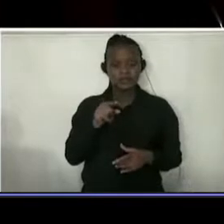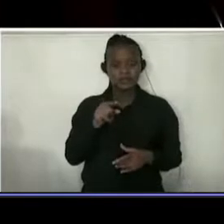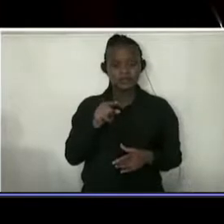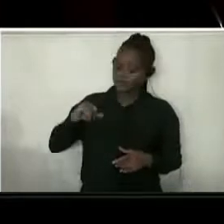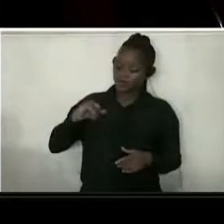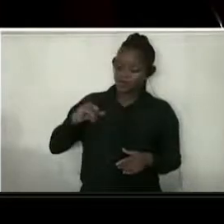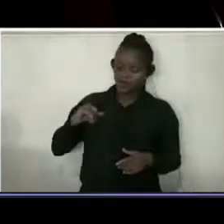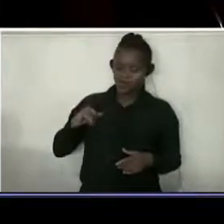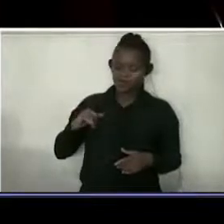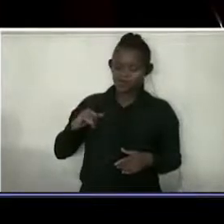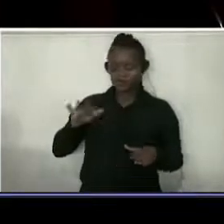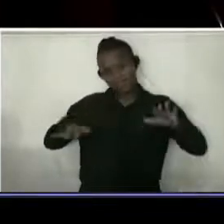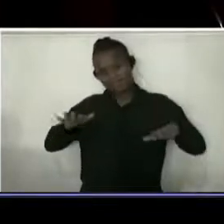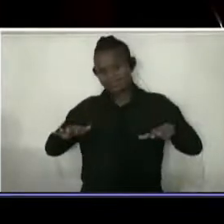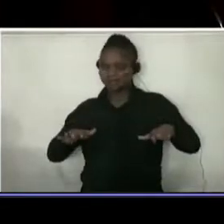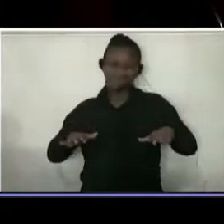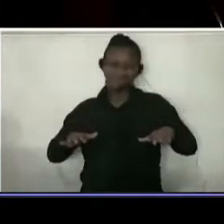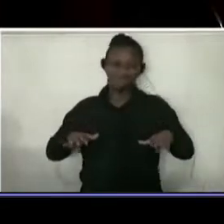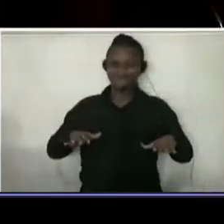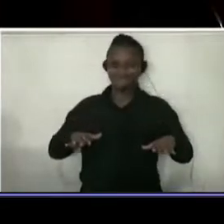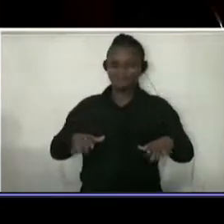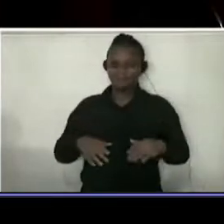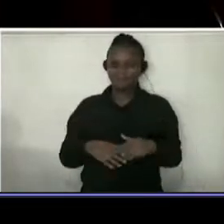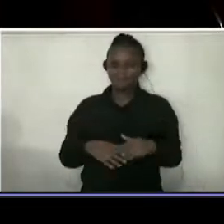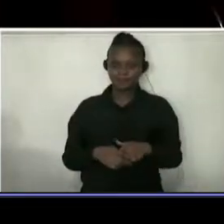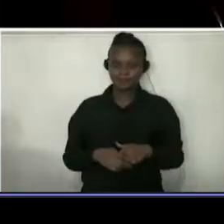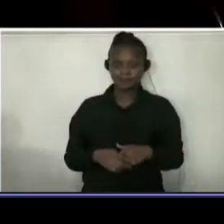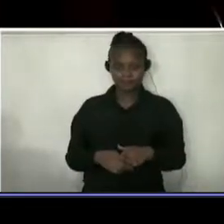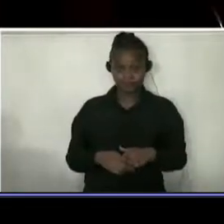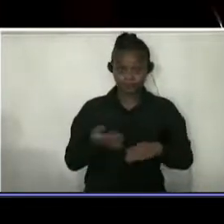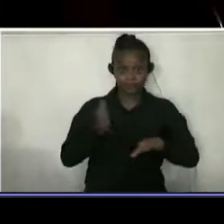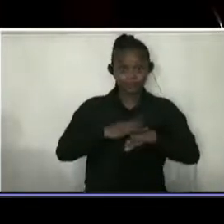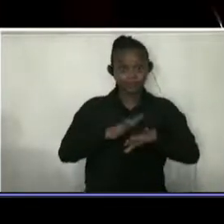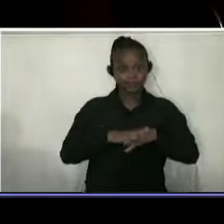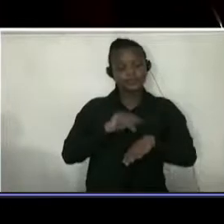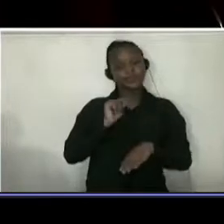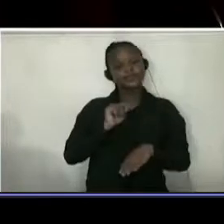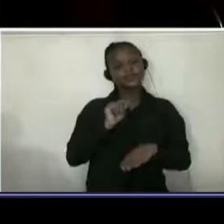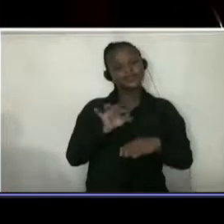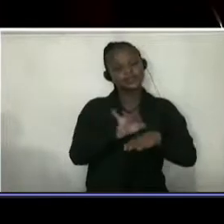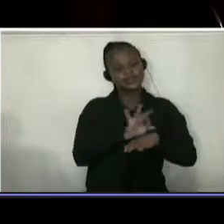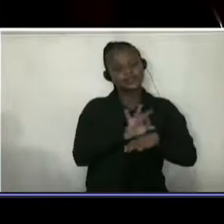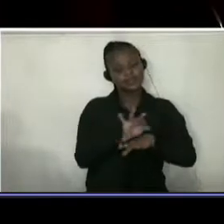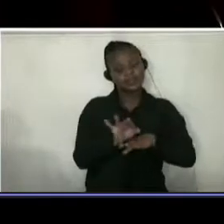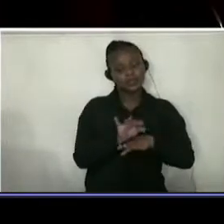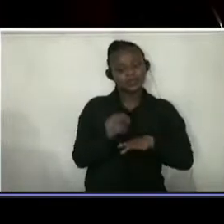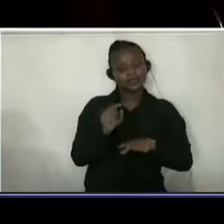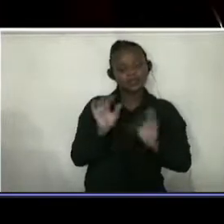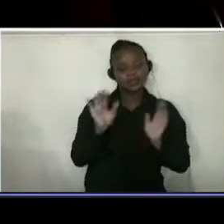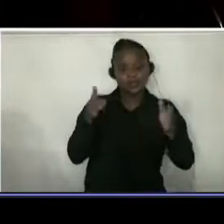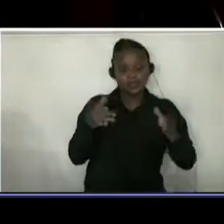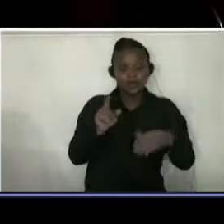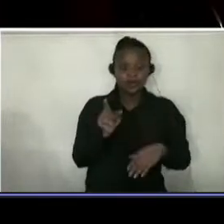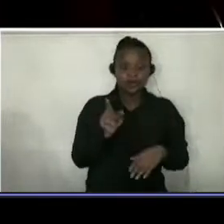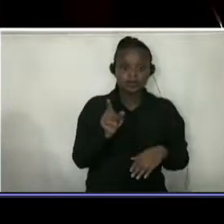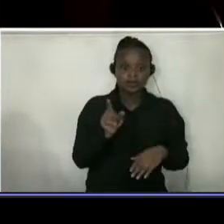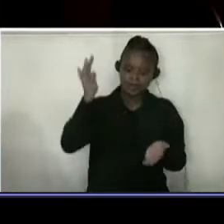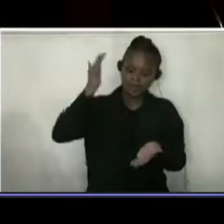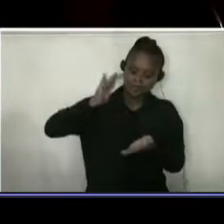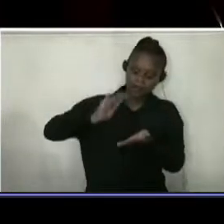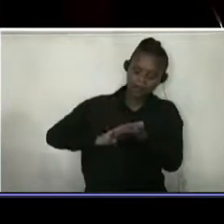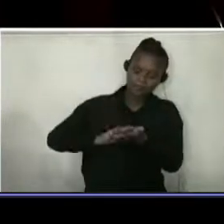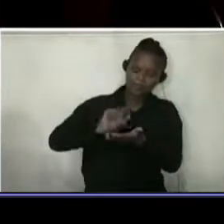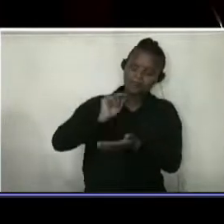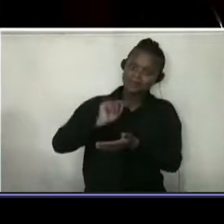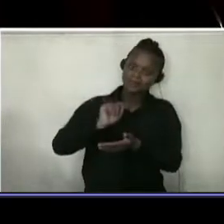municipalities. The rest of the plan focuses on limiting the number of motions of no confidences that can be put, setting